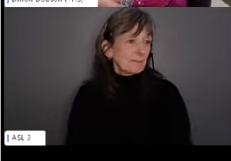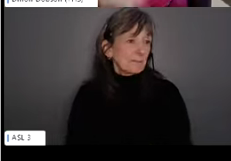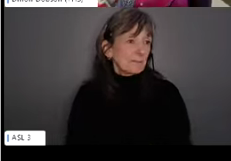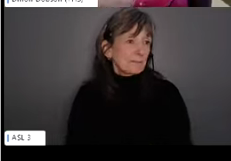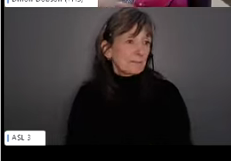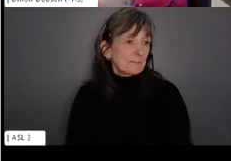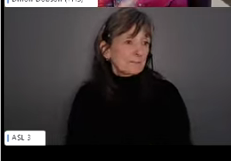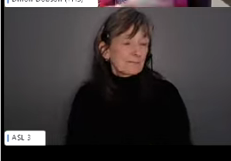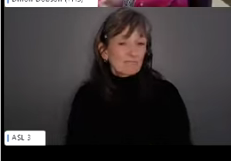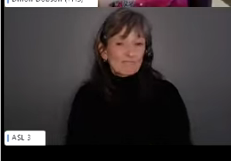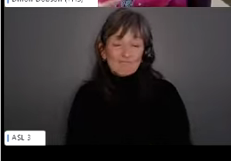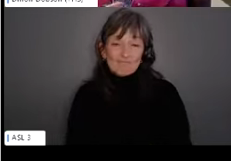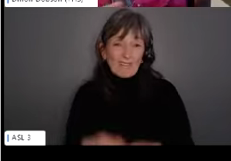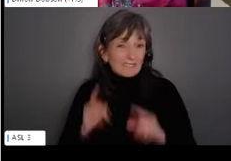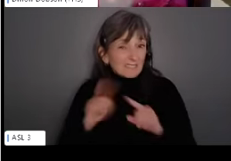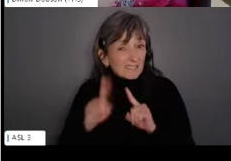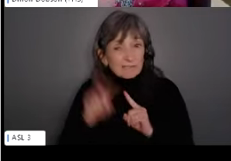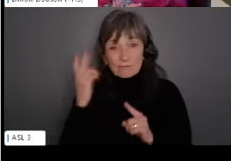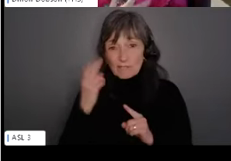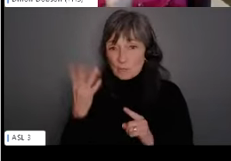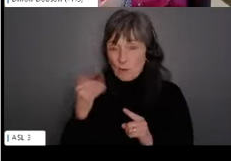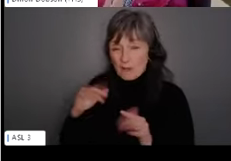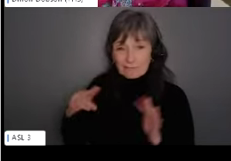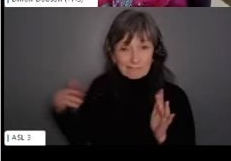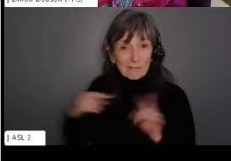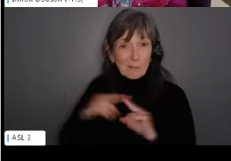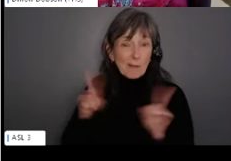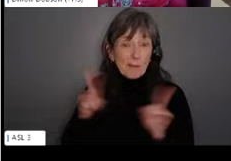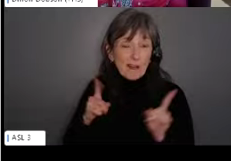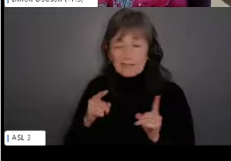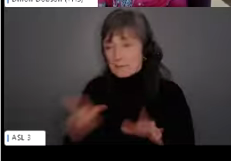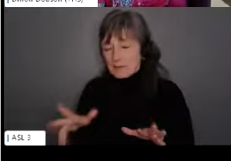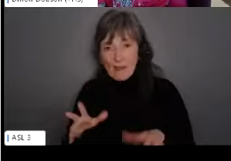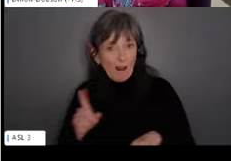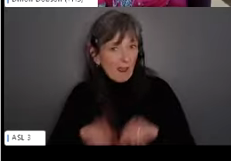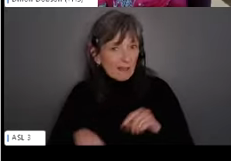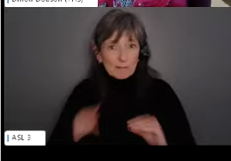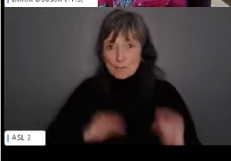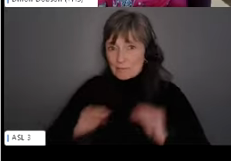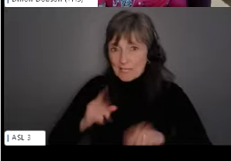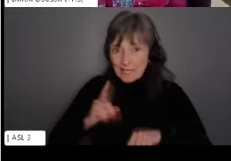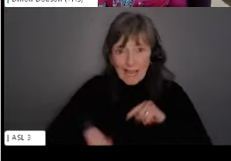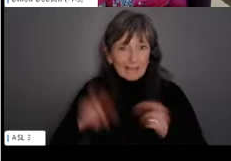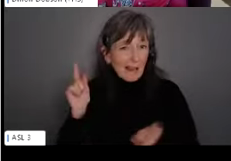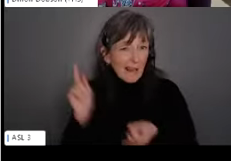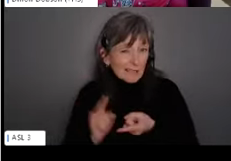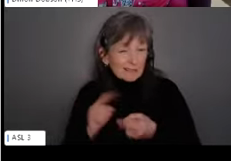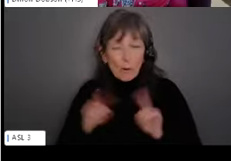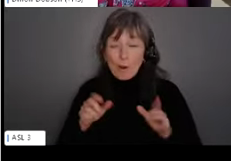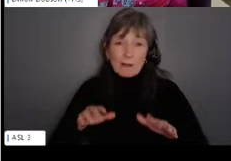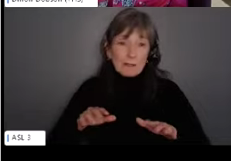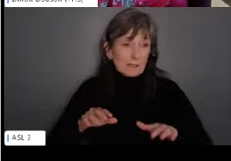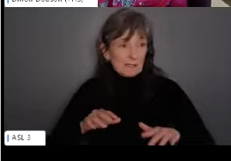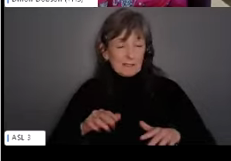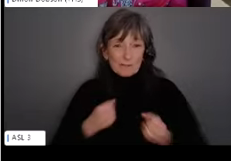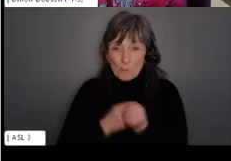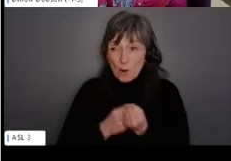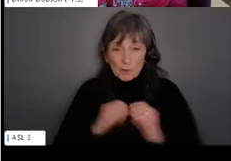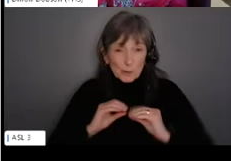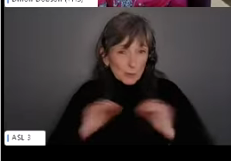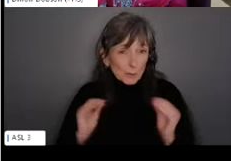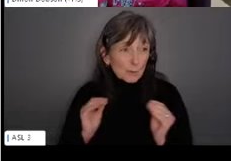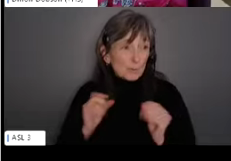That can happen for a host of different reasons. Often it's declining capacity, mobility issues, lack of support. We know that animals,